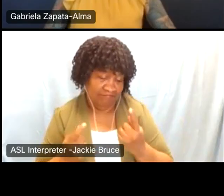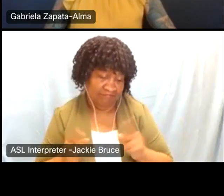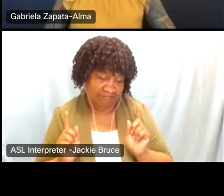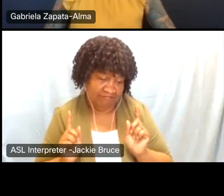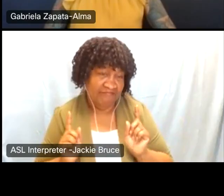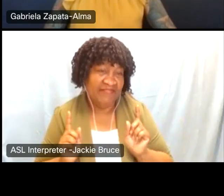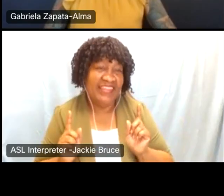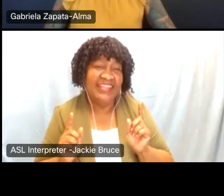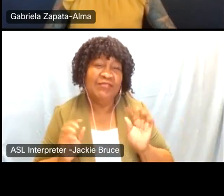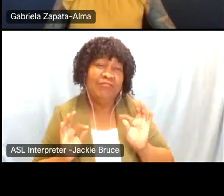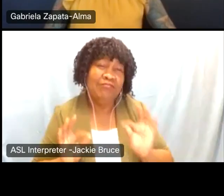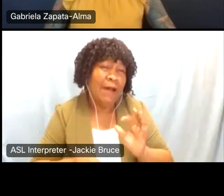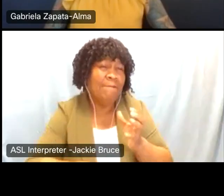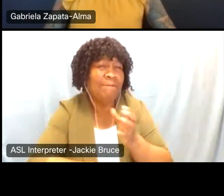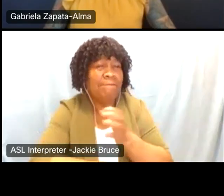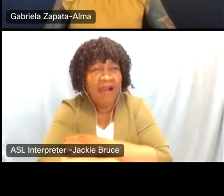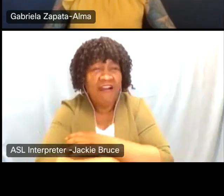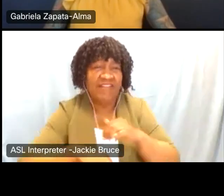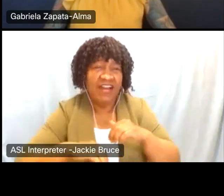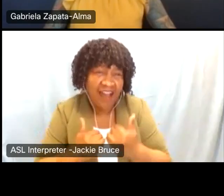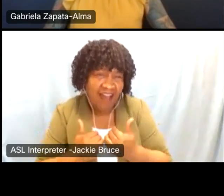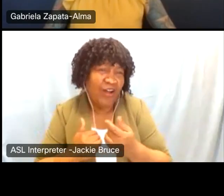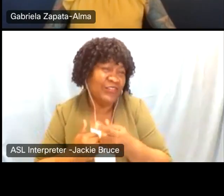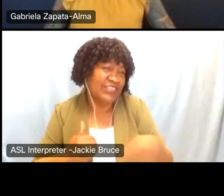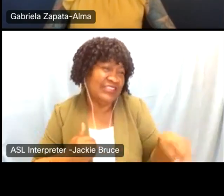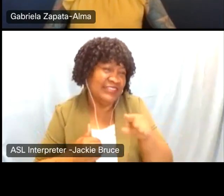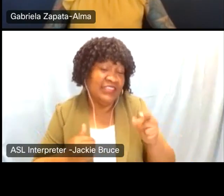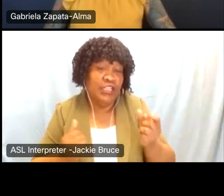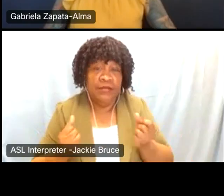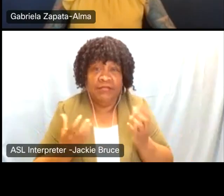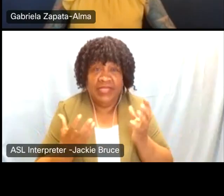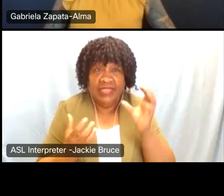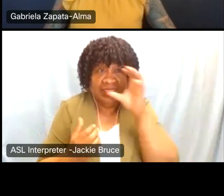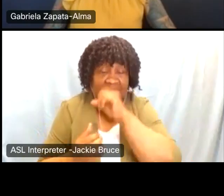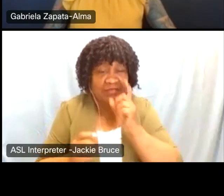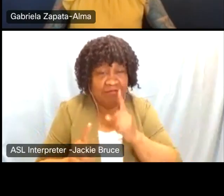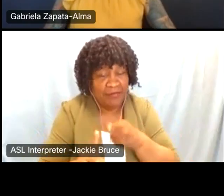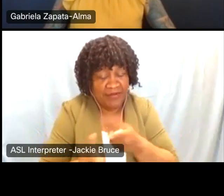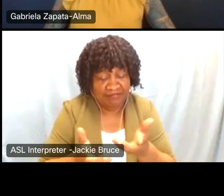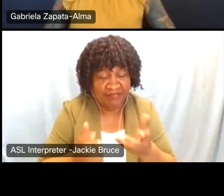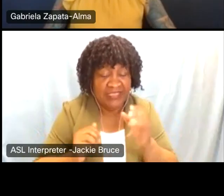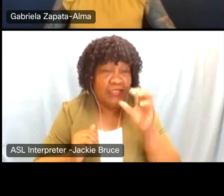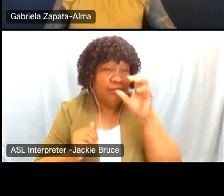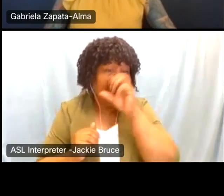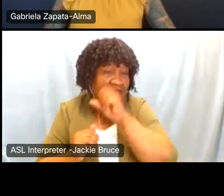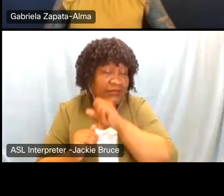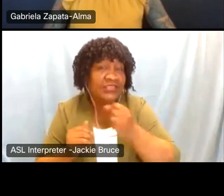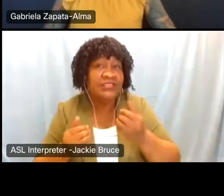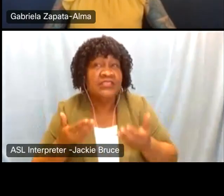It was very, very powerful. And so a lot of the assumptions, my point is, that we have,